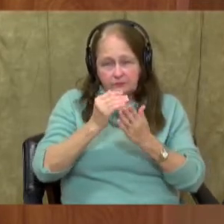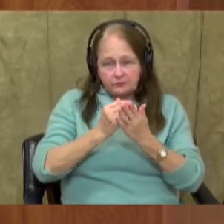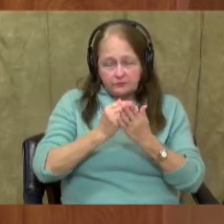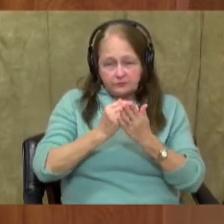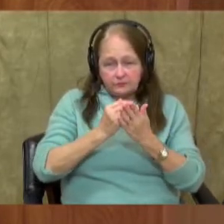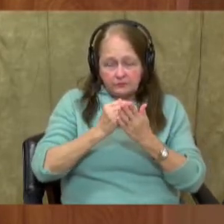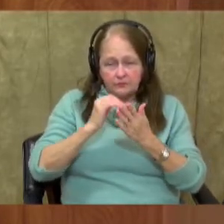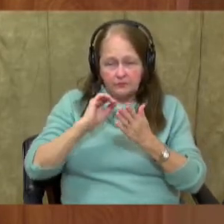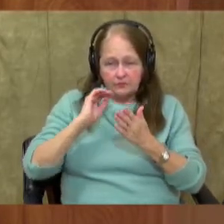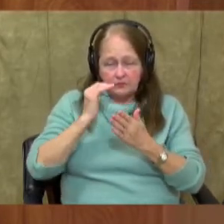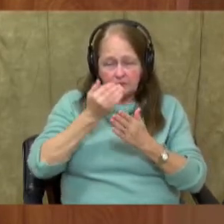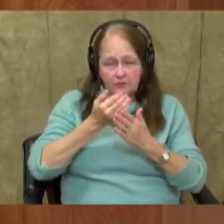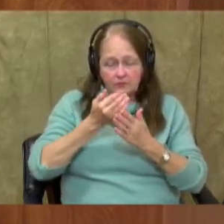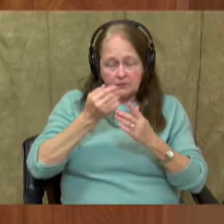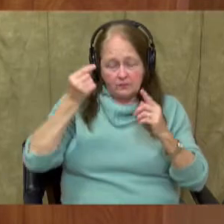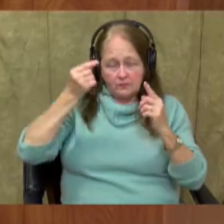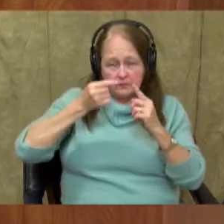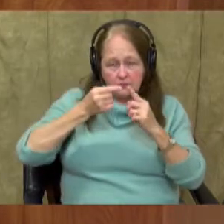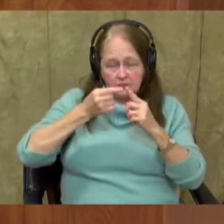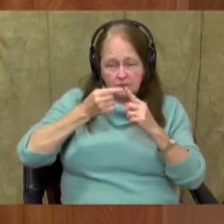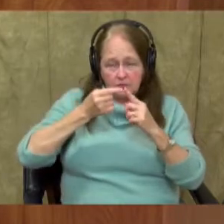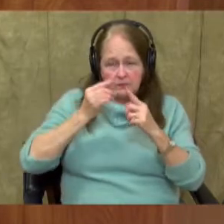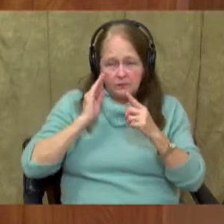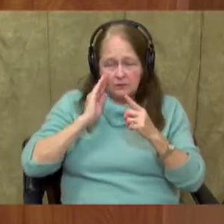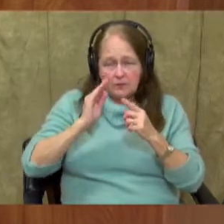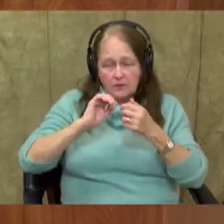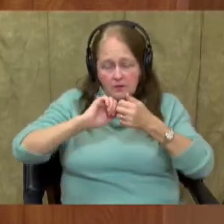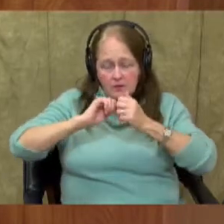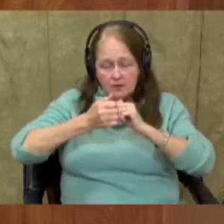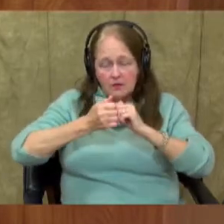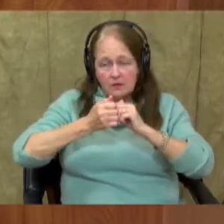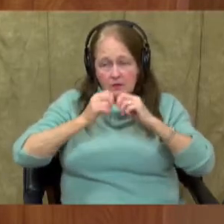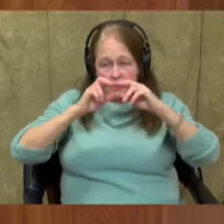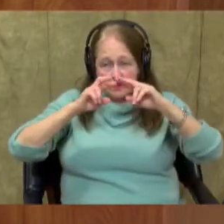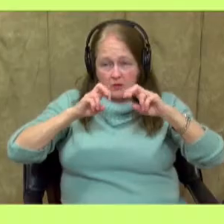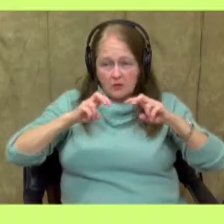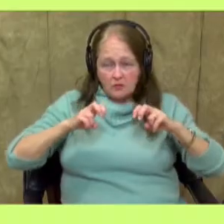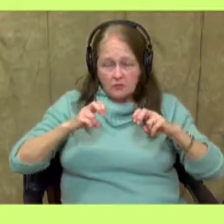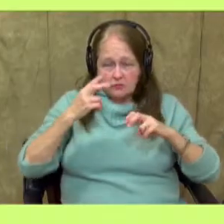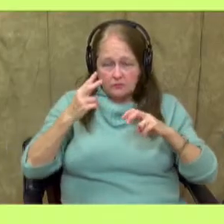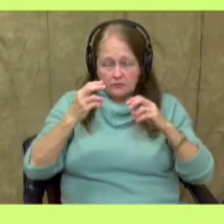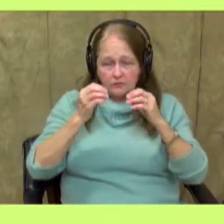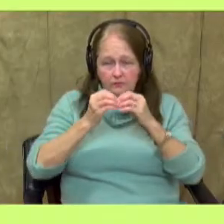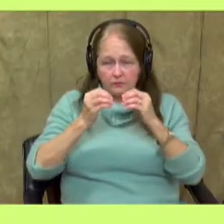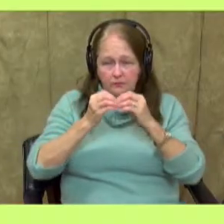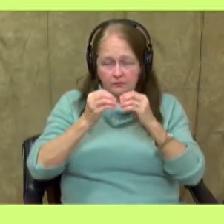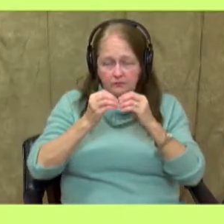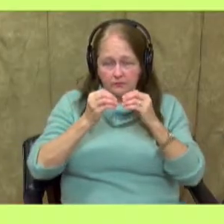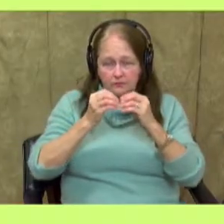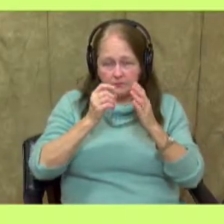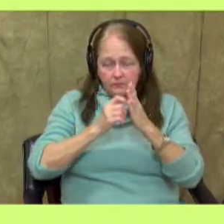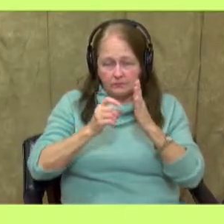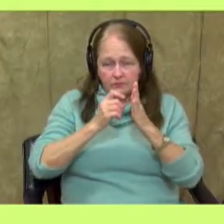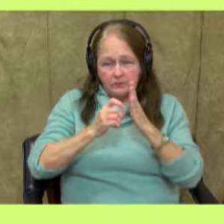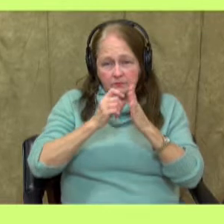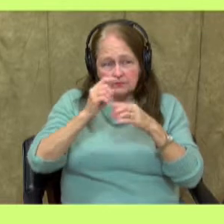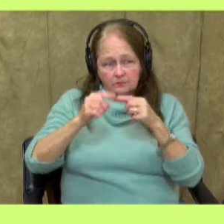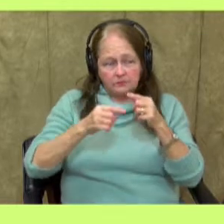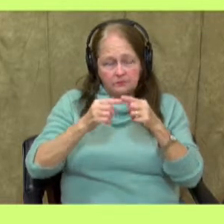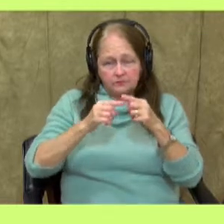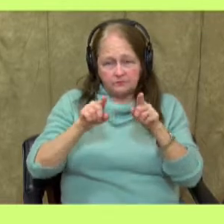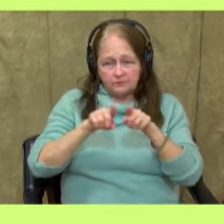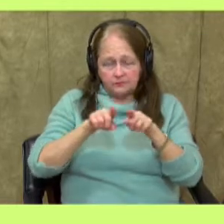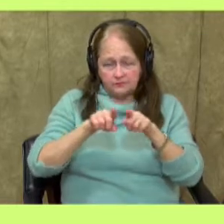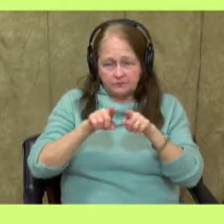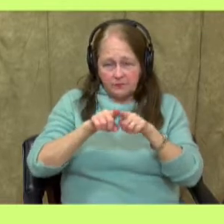So our target that we're going to be looking at is how to analyze 2 or more authors writing about the same